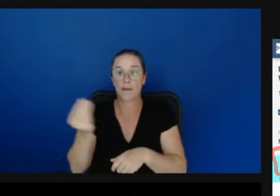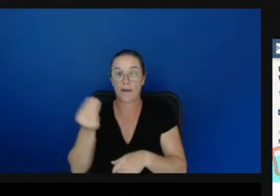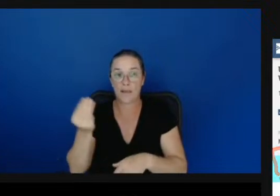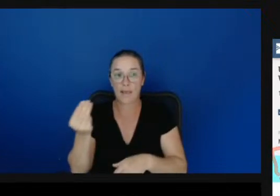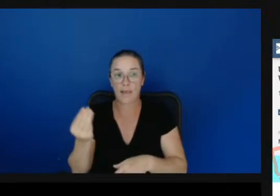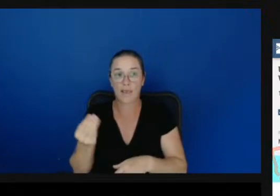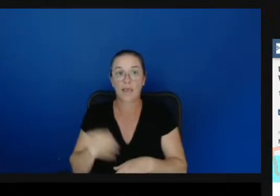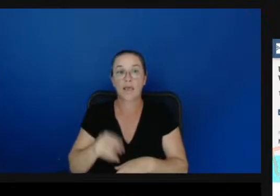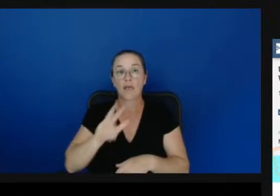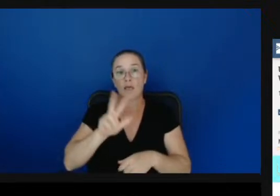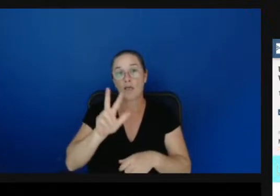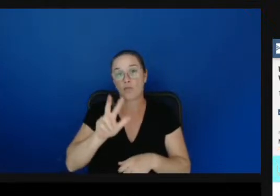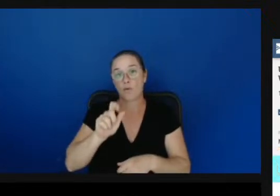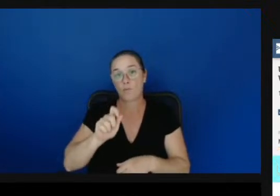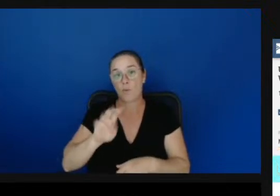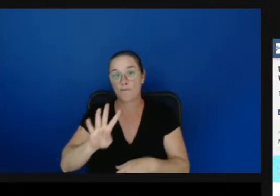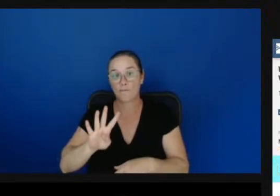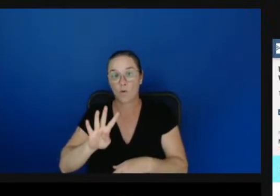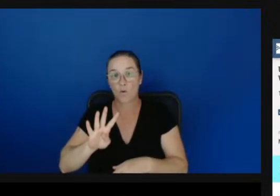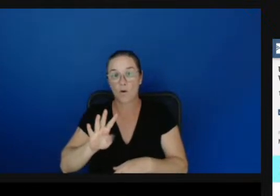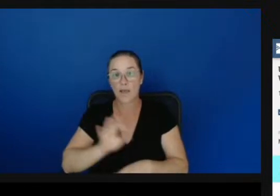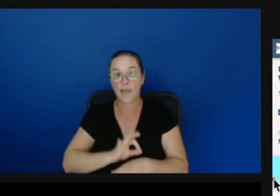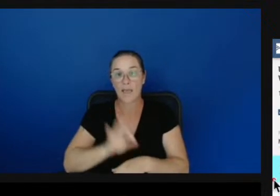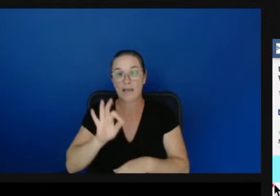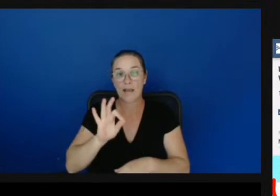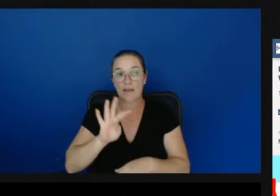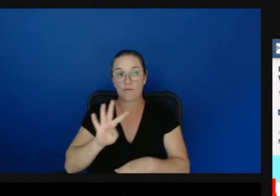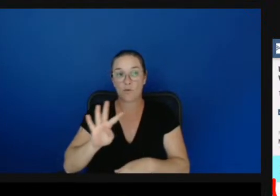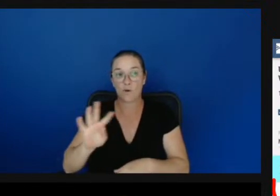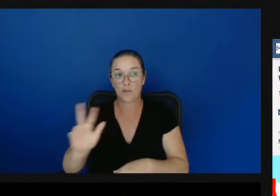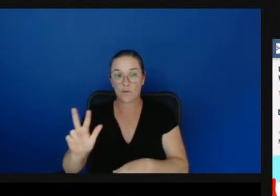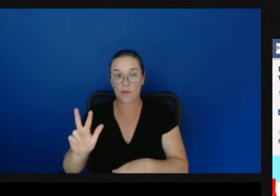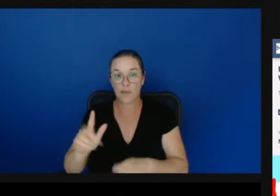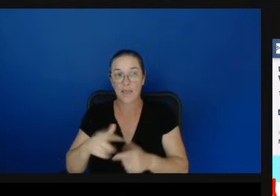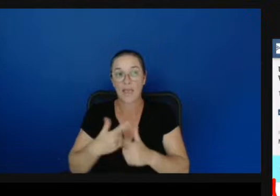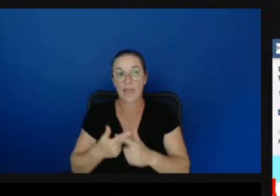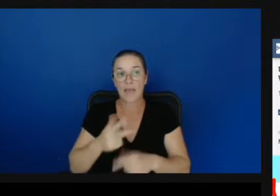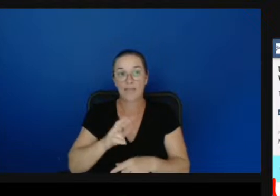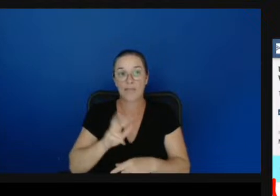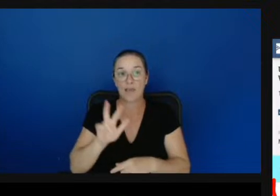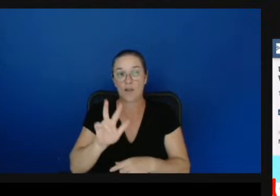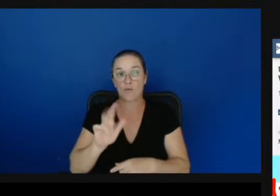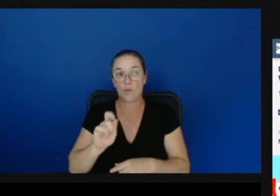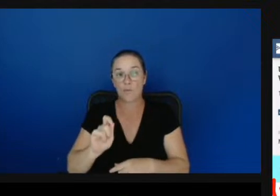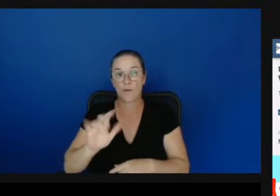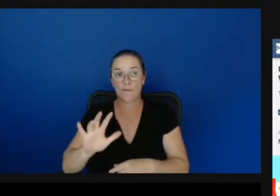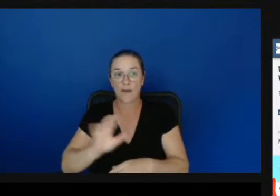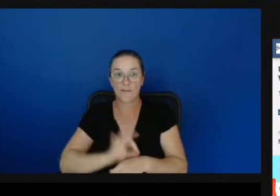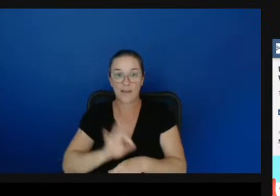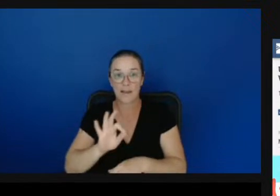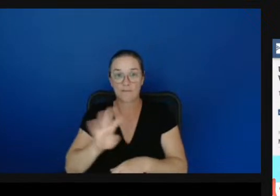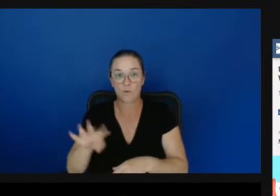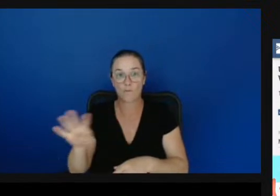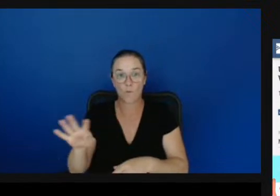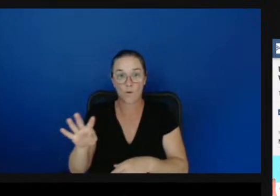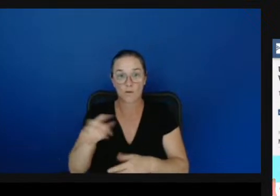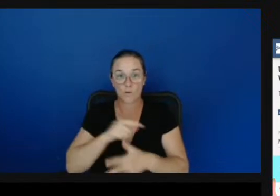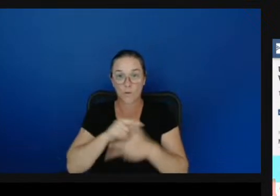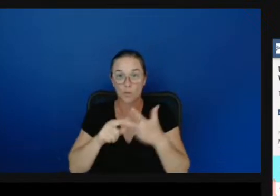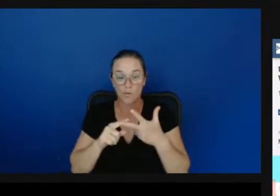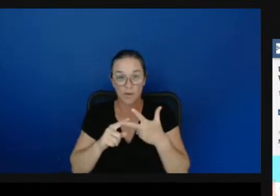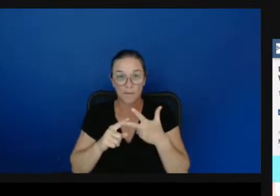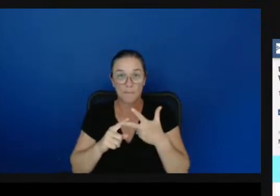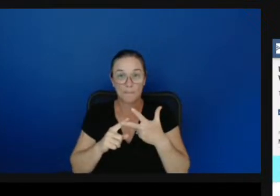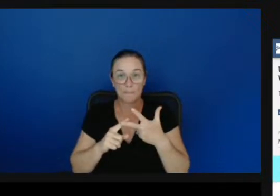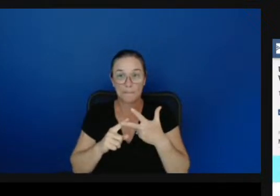a 3.4 at 9:43, and a 3.5 at 9:44. Those, all 3 of them